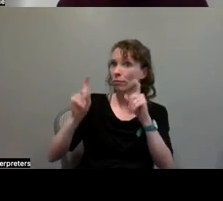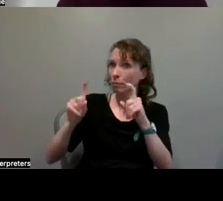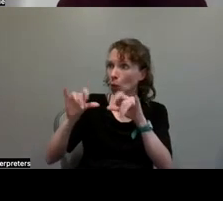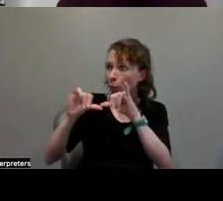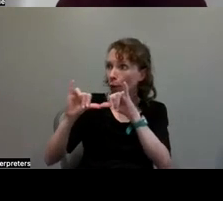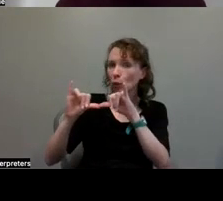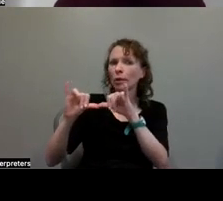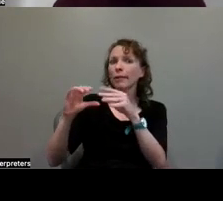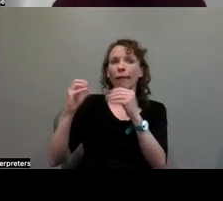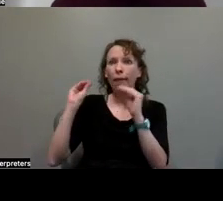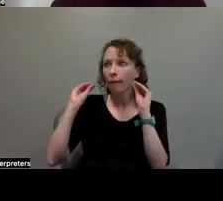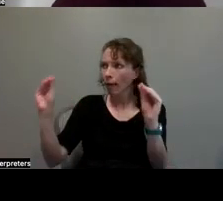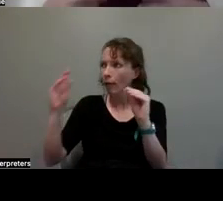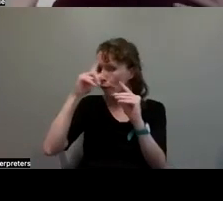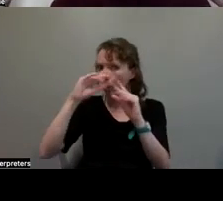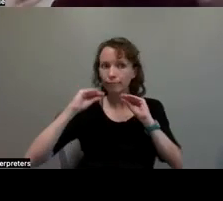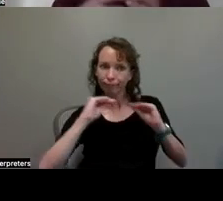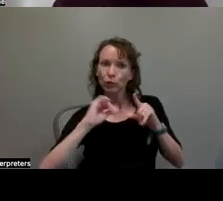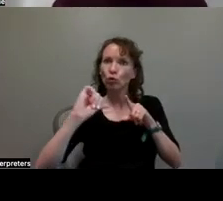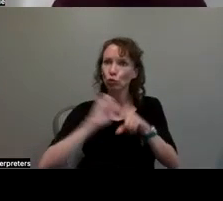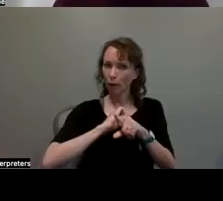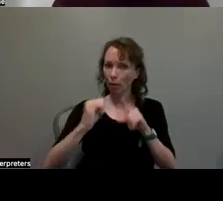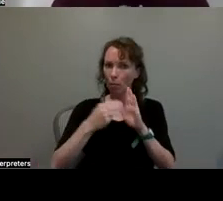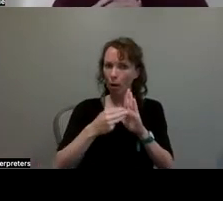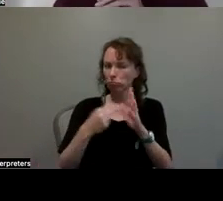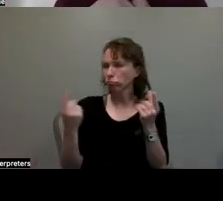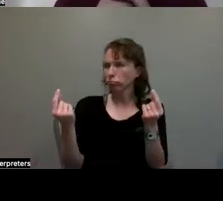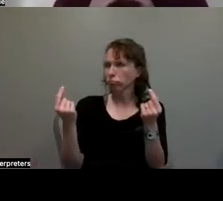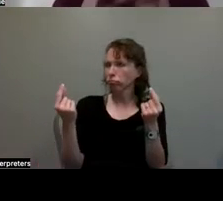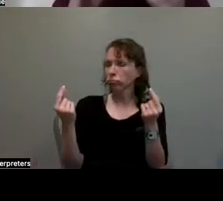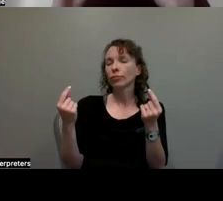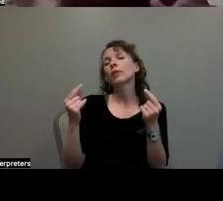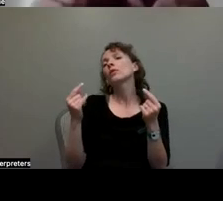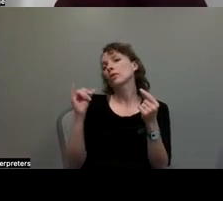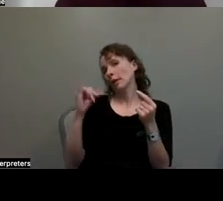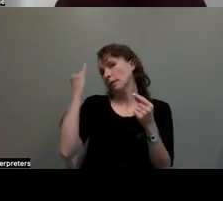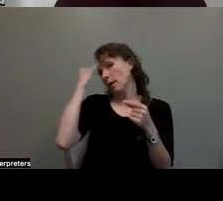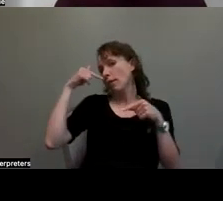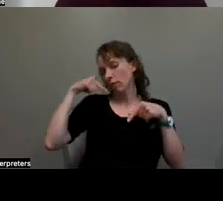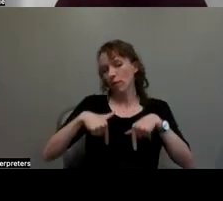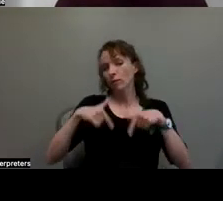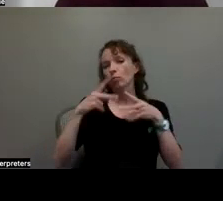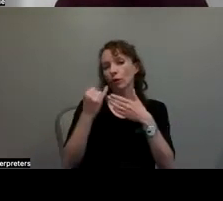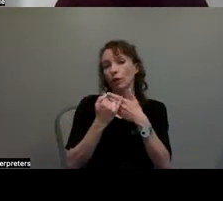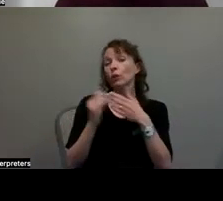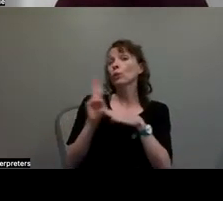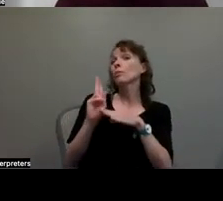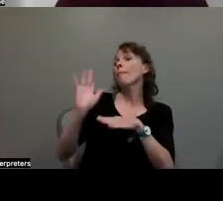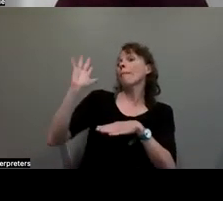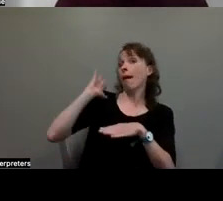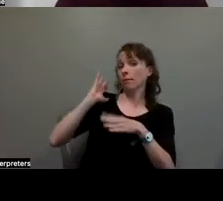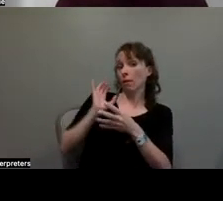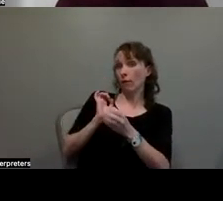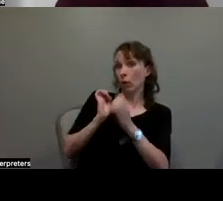surrogate model? So the idea underlying this specific project is to use past evolution to